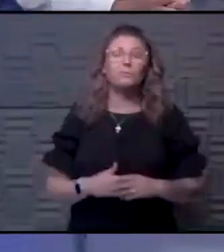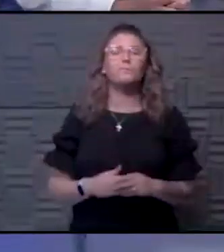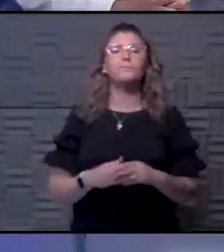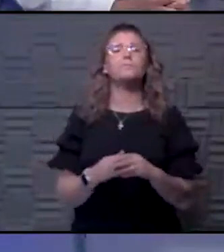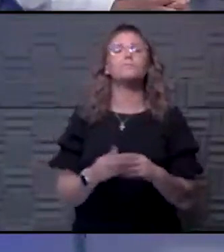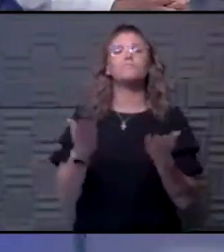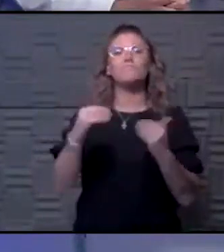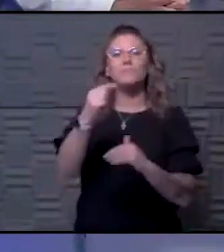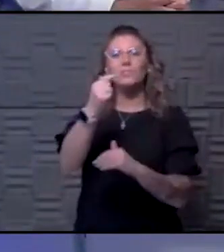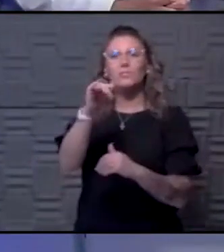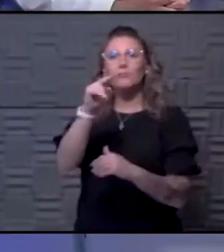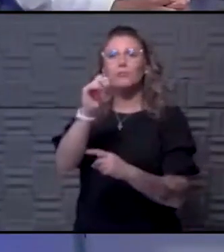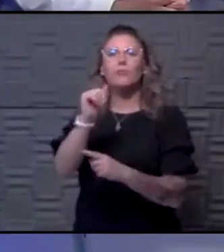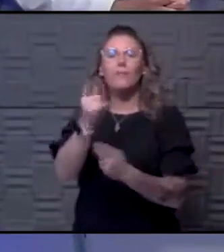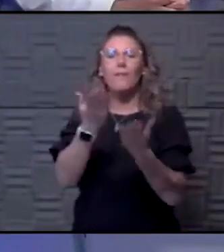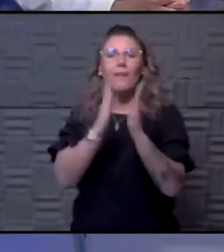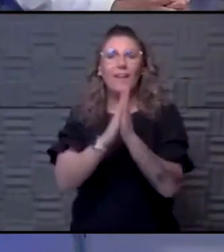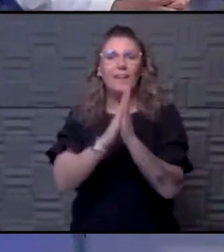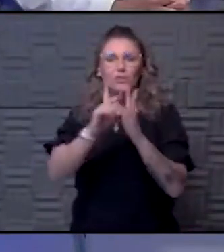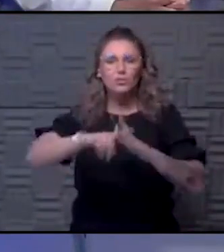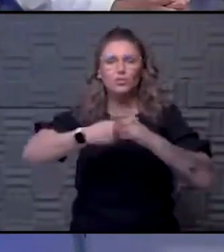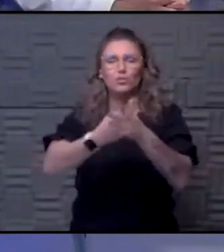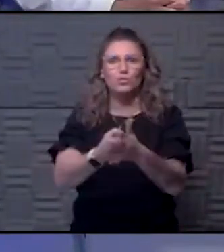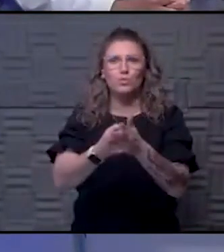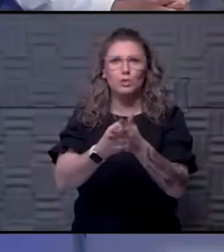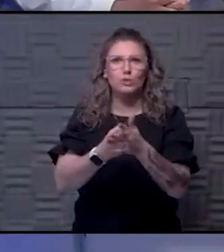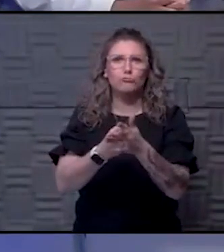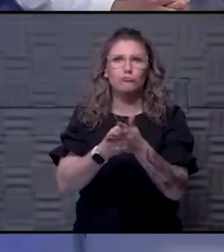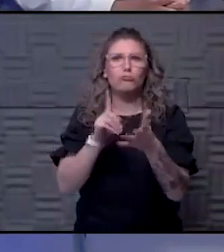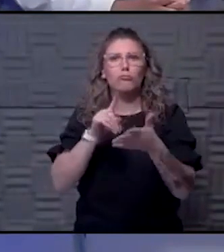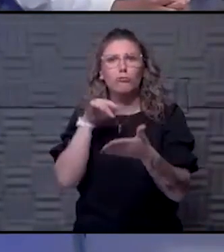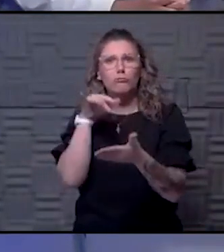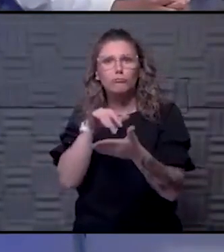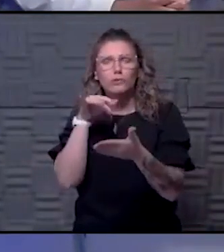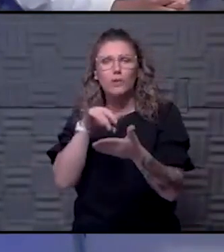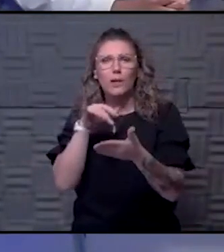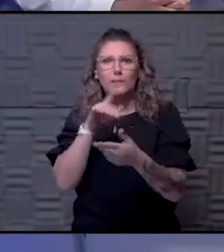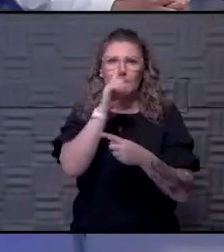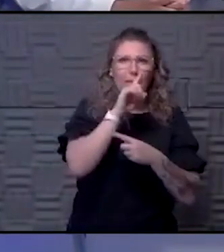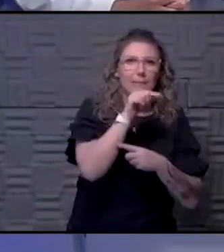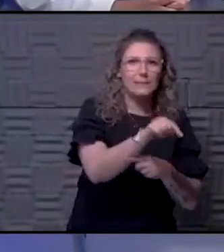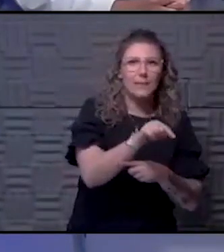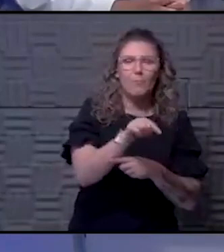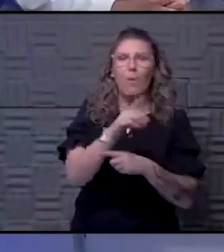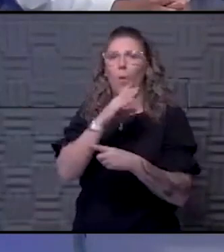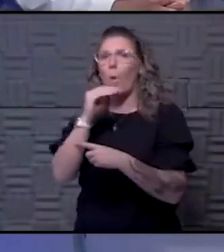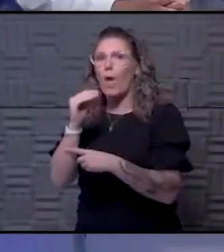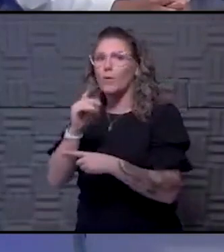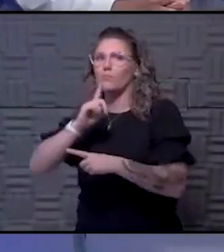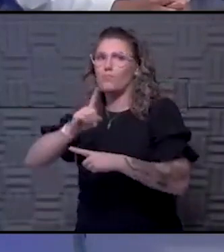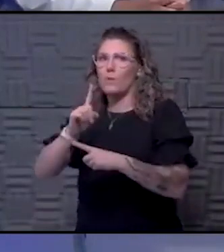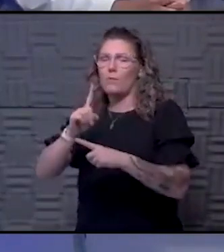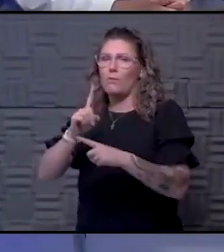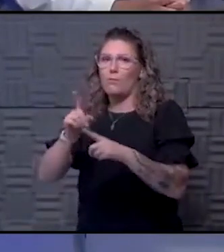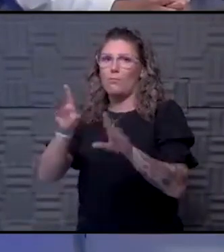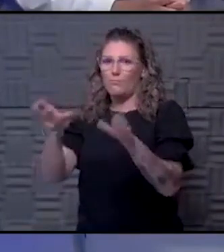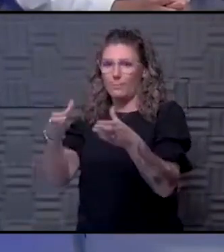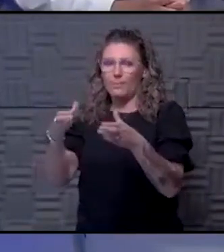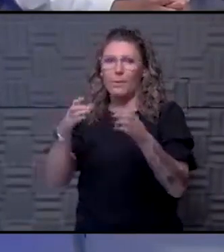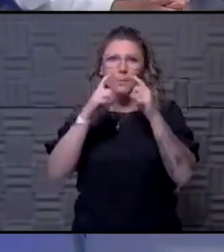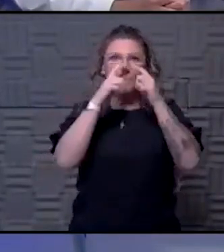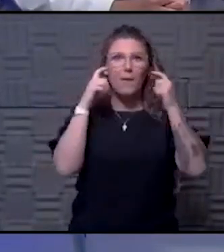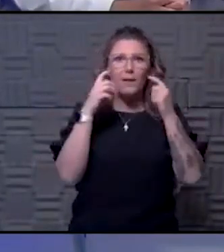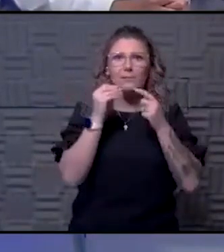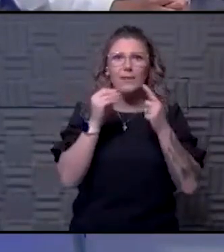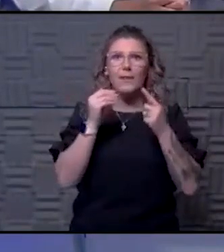Gene asks, if during the original trials, both the placebo group and the vaccinated group were wearing masks and social distancing, how do we know